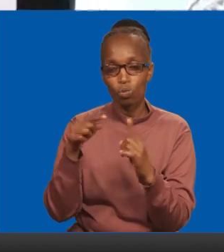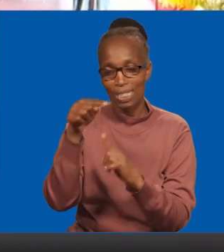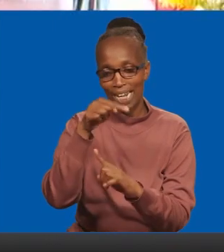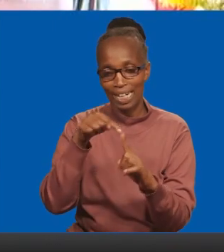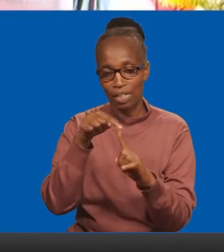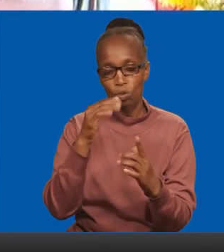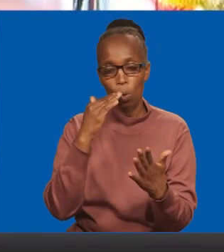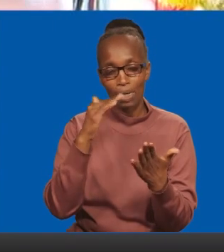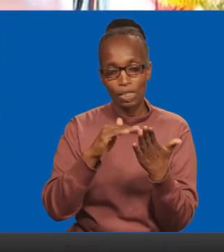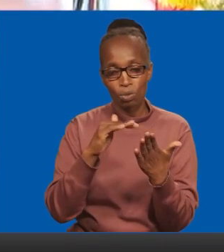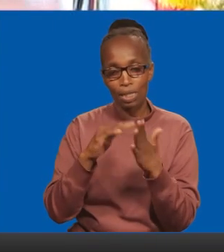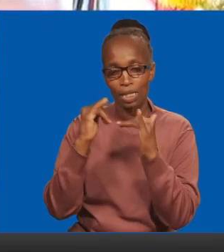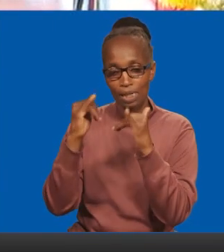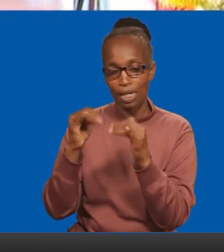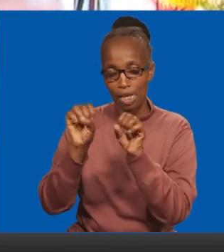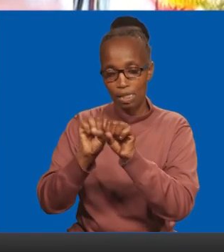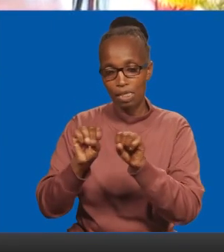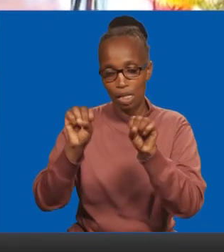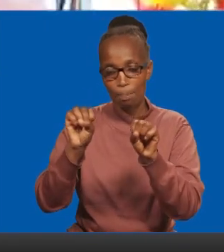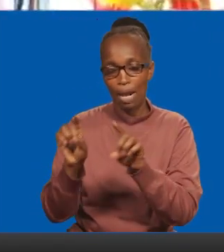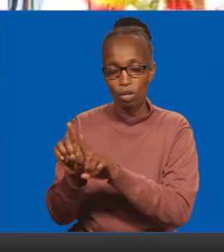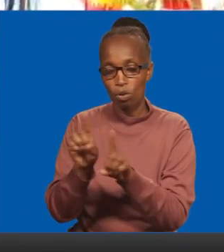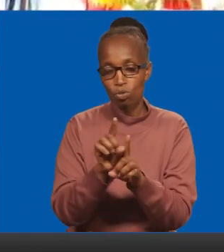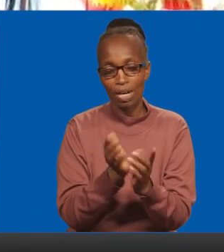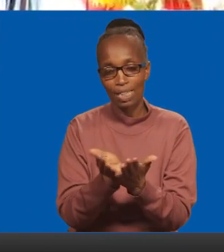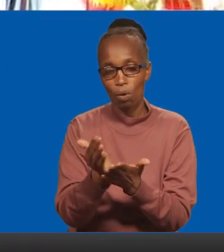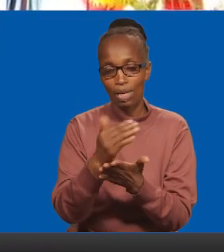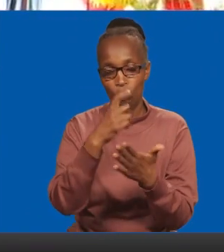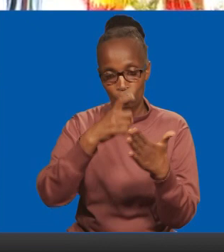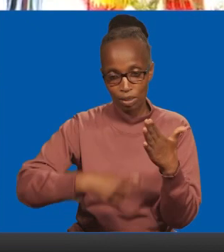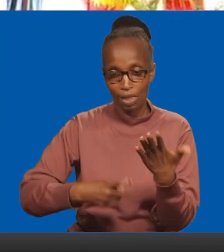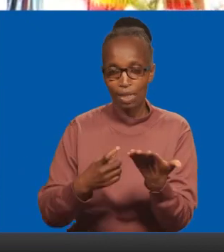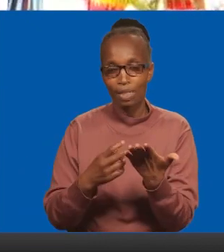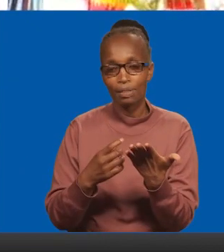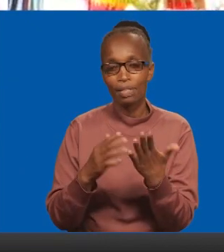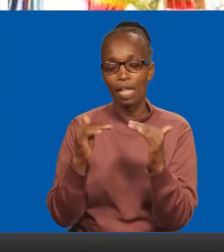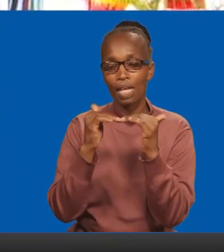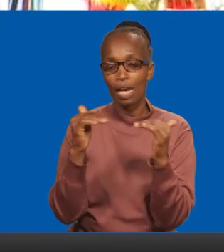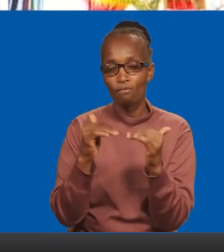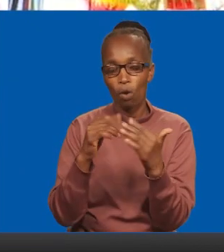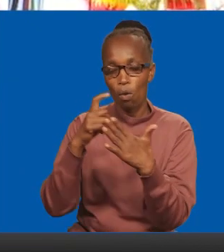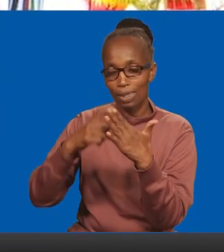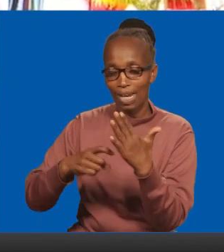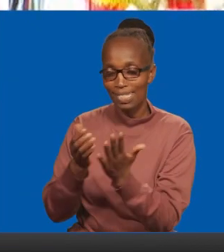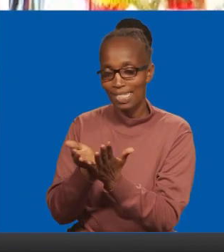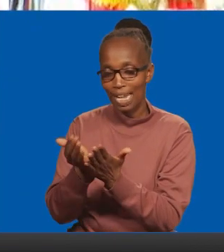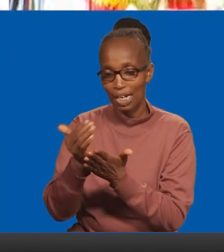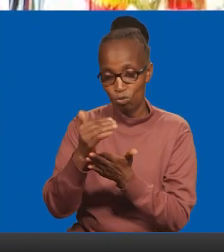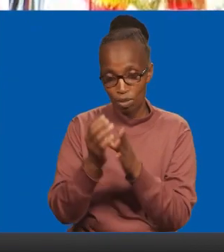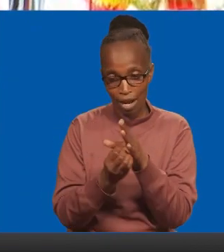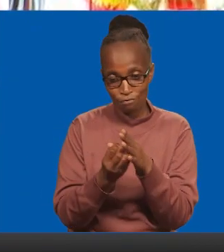circulate. Akisifia mfumo mpya wa kidijitali wa ukusanyaji ushuru, Gachagua amesema kuwa kiwango cha ukusanyaji